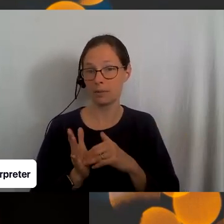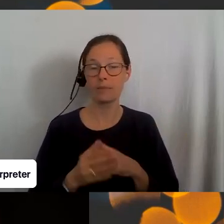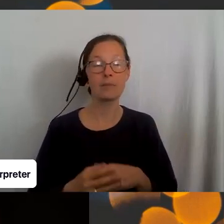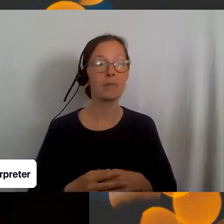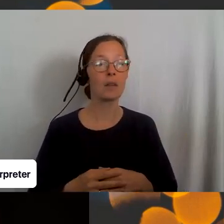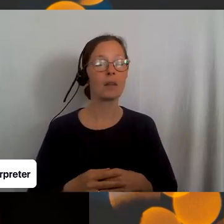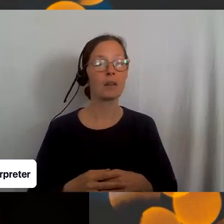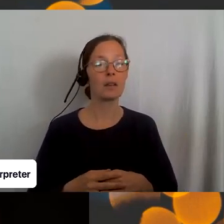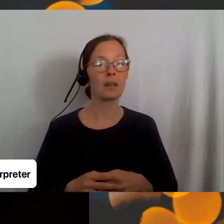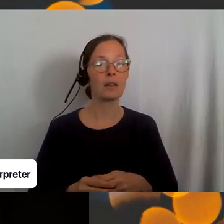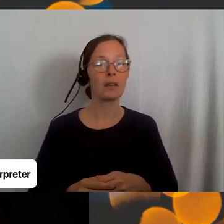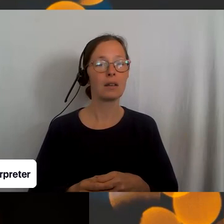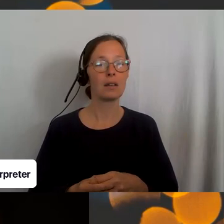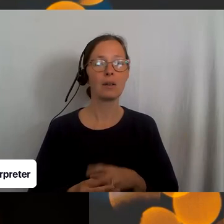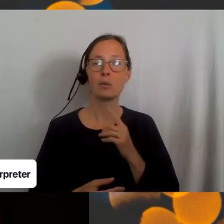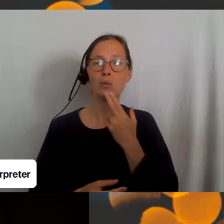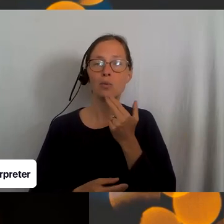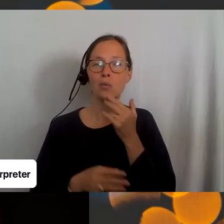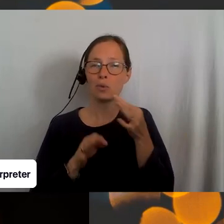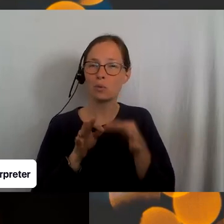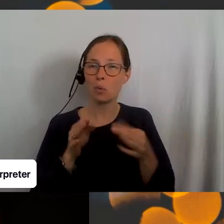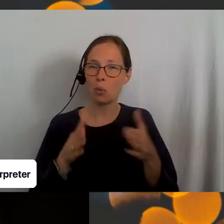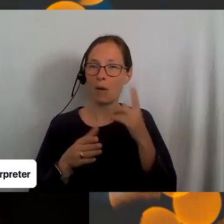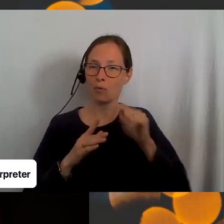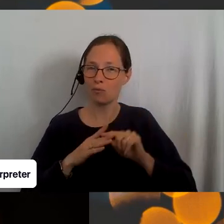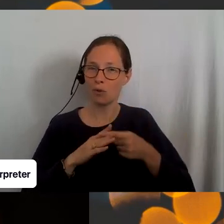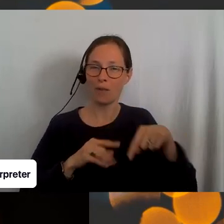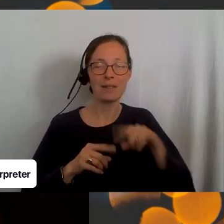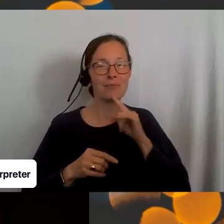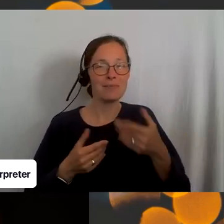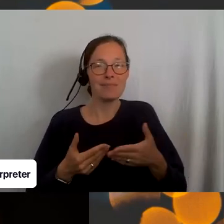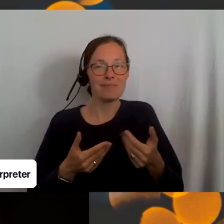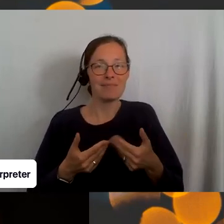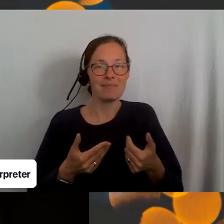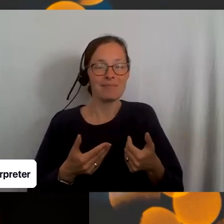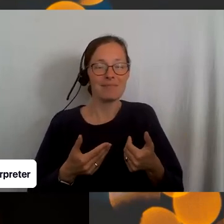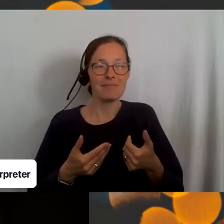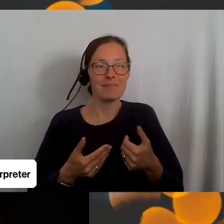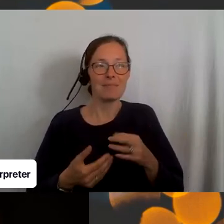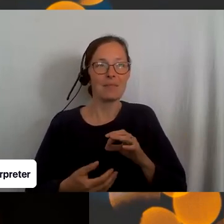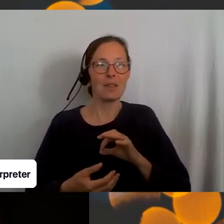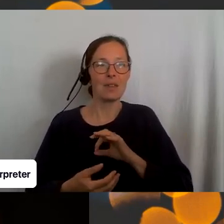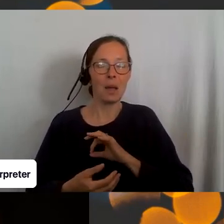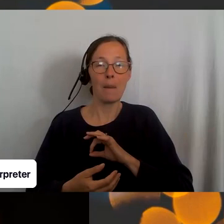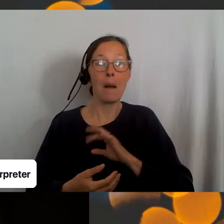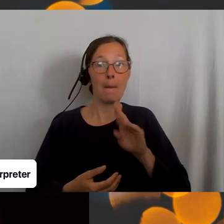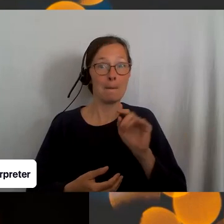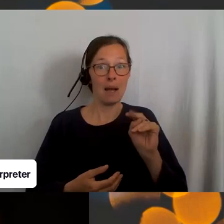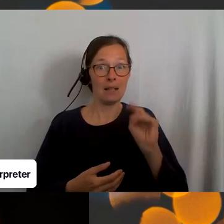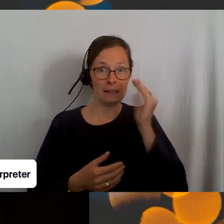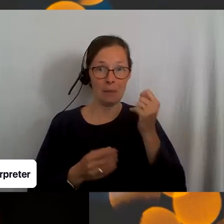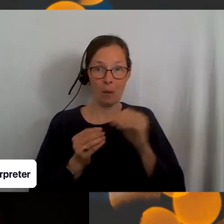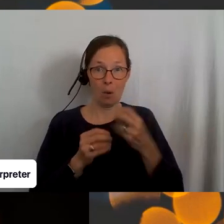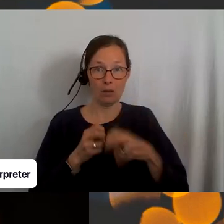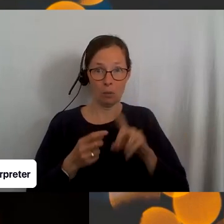it's such a cute and simple way to get started. Like this is such an easy. The button seemed a little bit more tricky to me, but I feel like